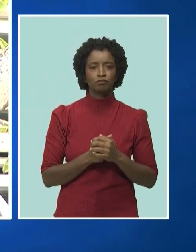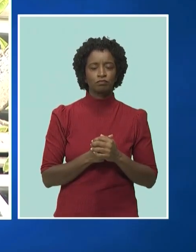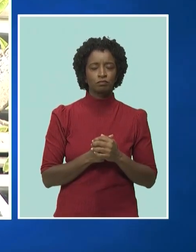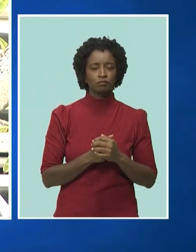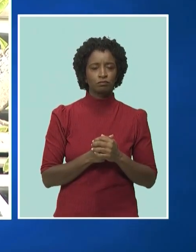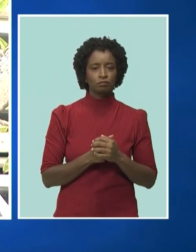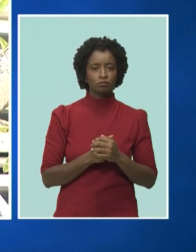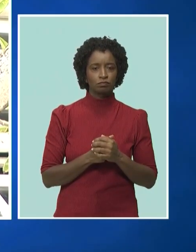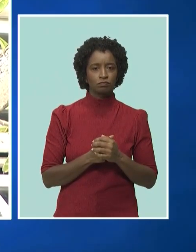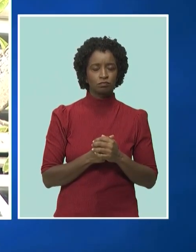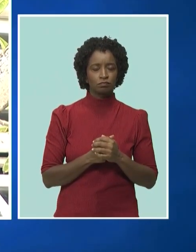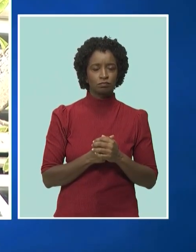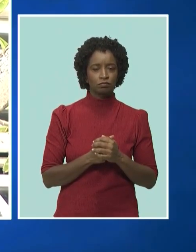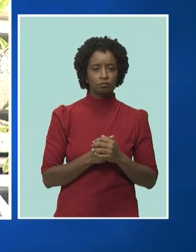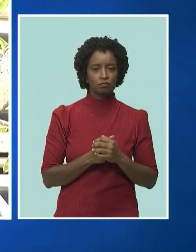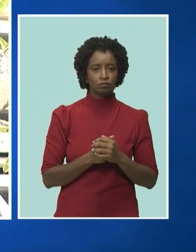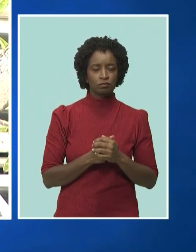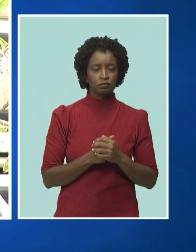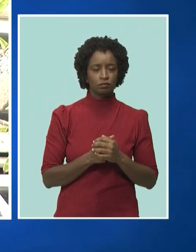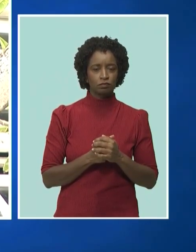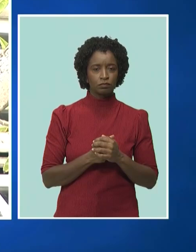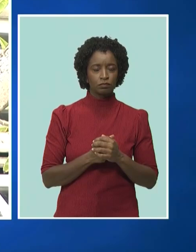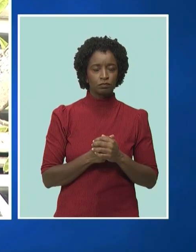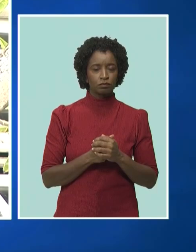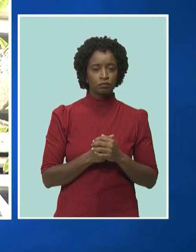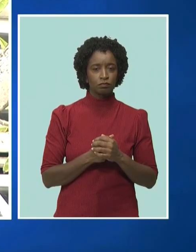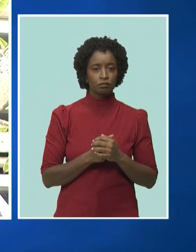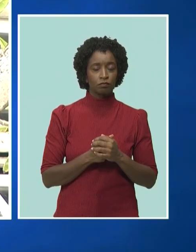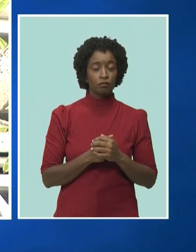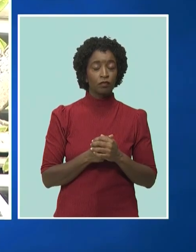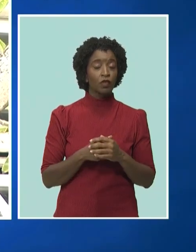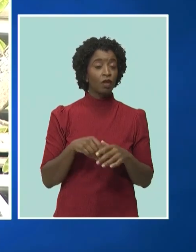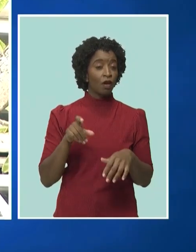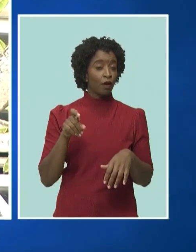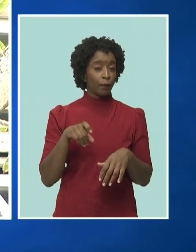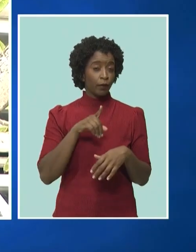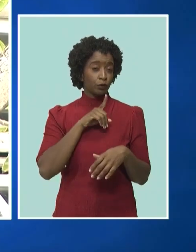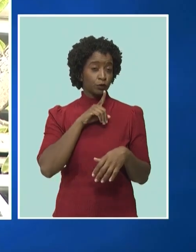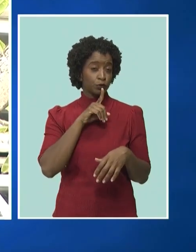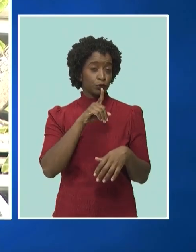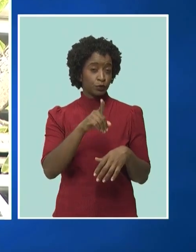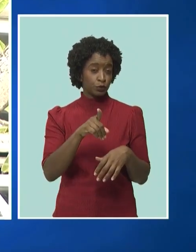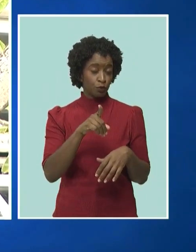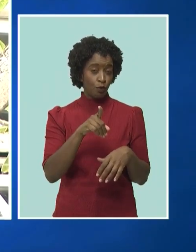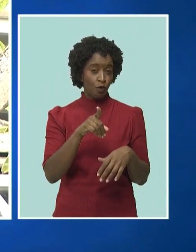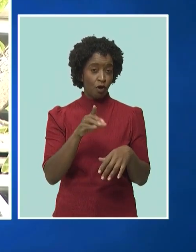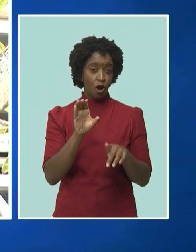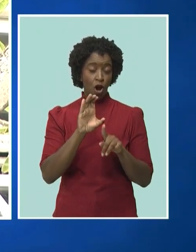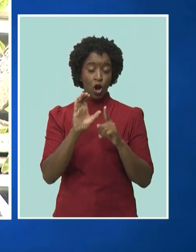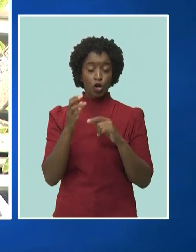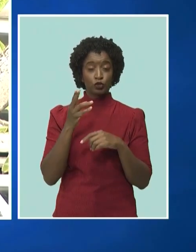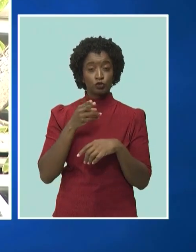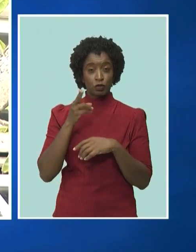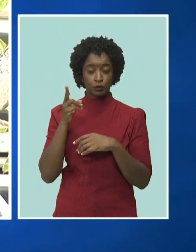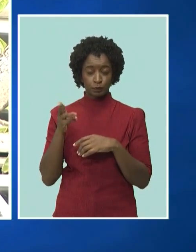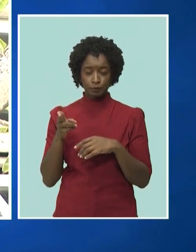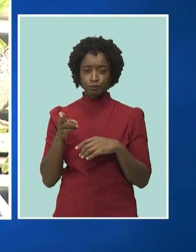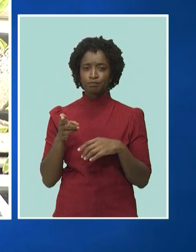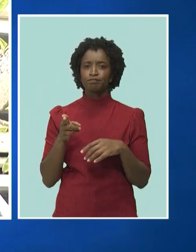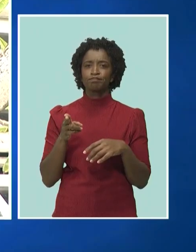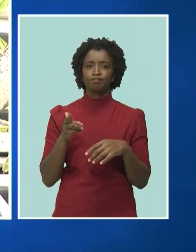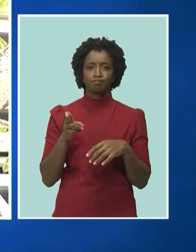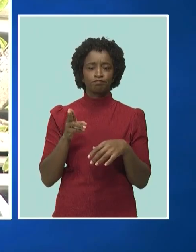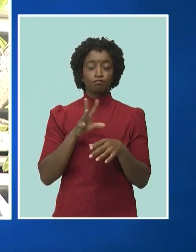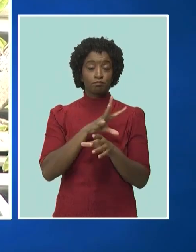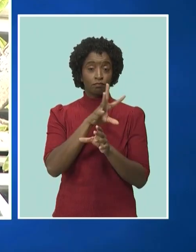bear such heritage. It means making sure that intangible cultural heritage remains an active part